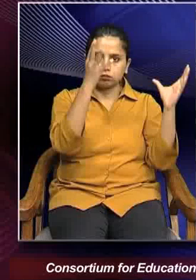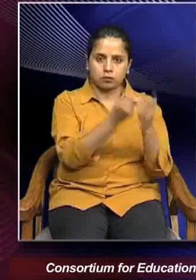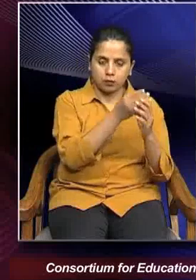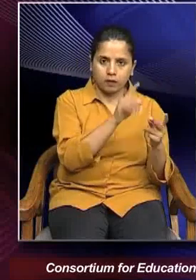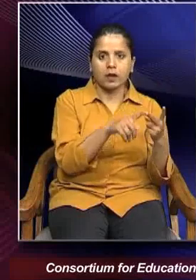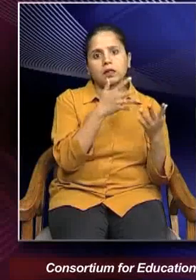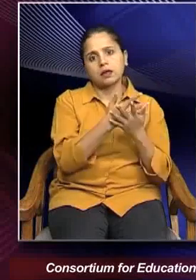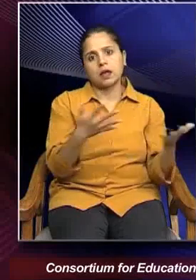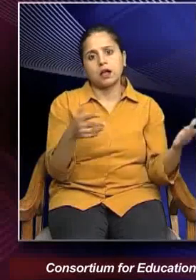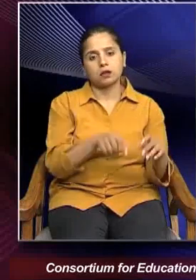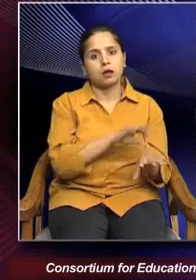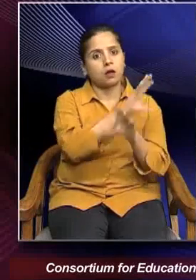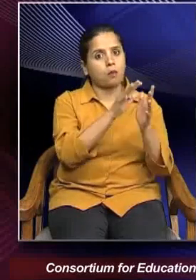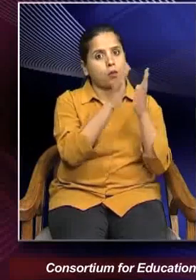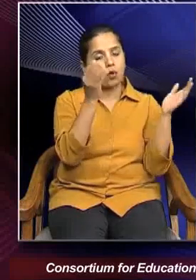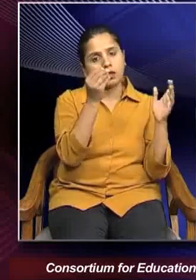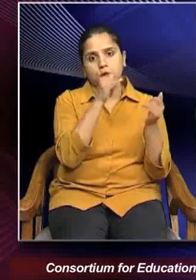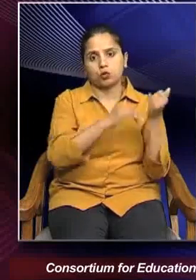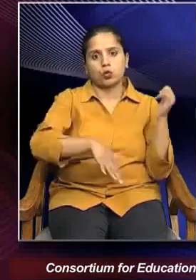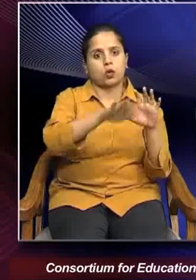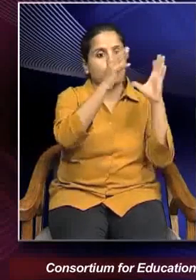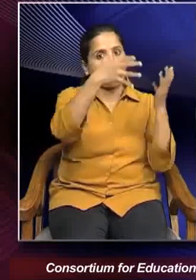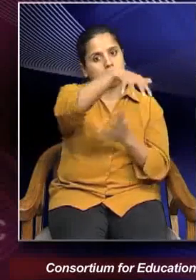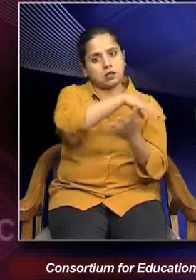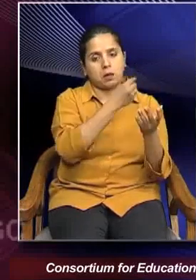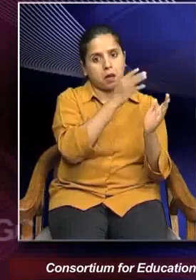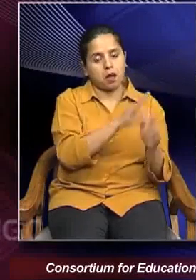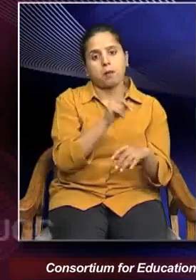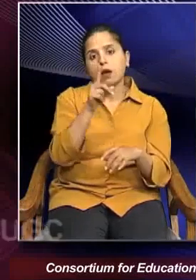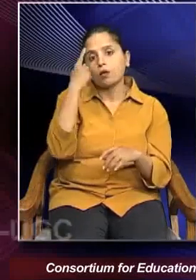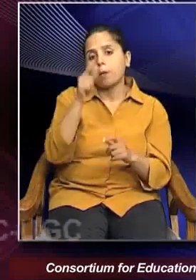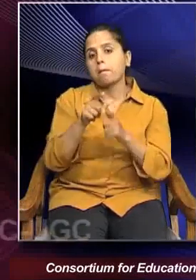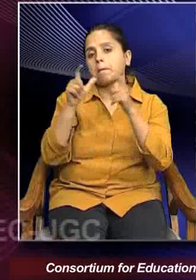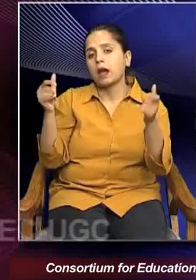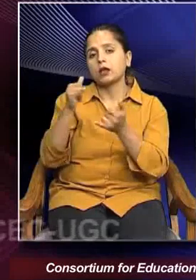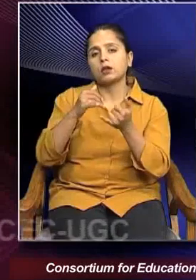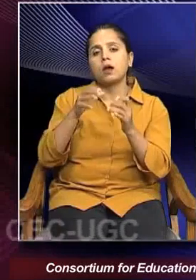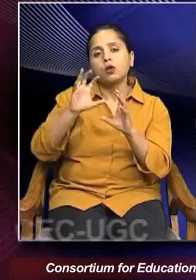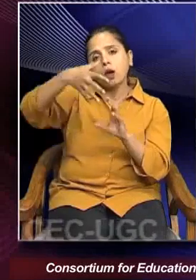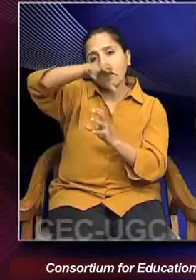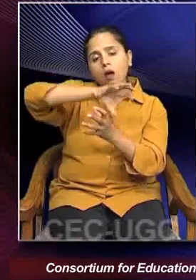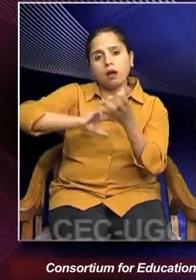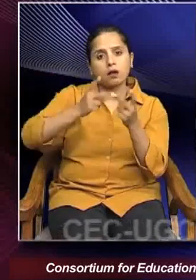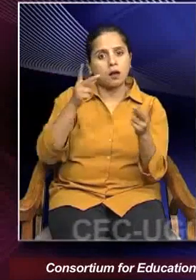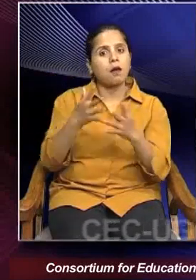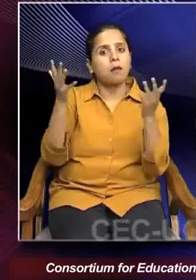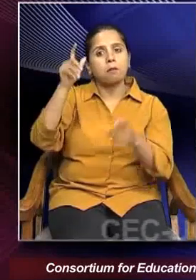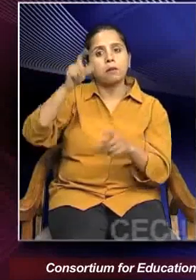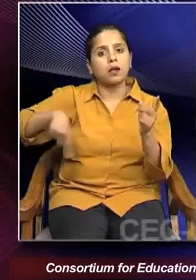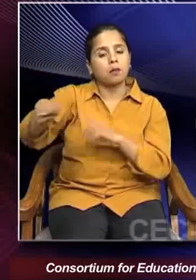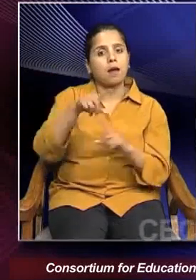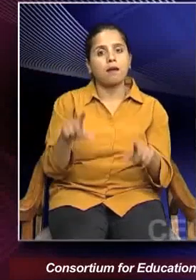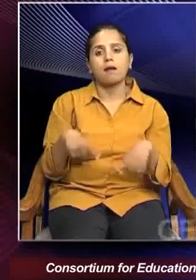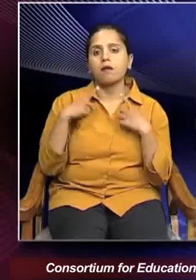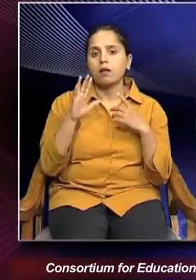material well-being is rising in some section of society of the world, but for large section of the world population, they are living